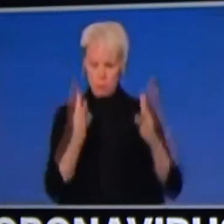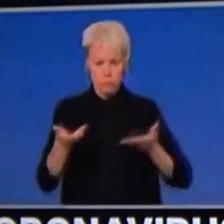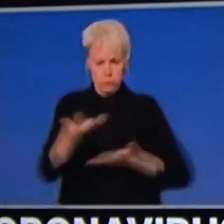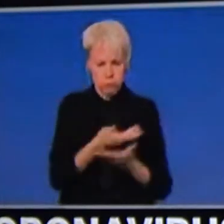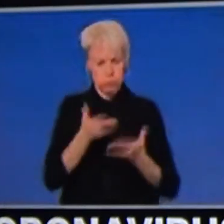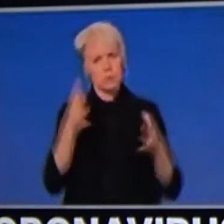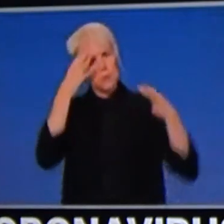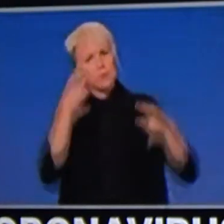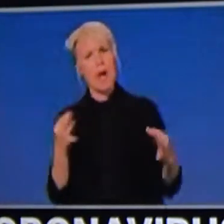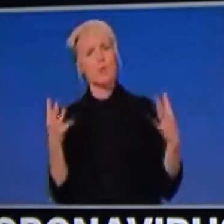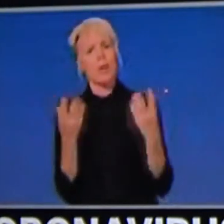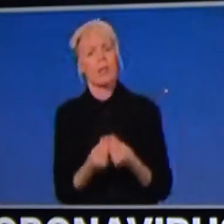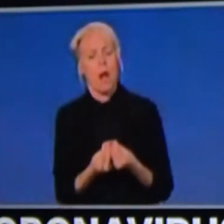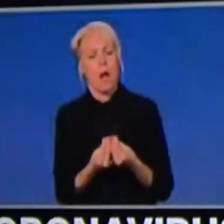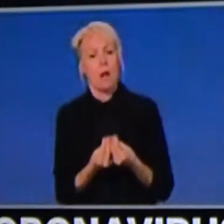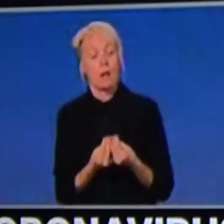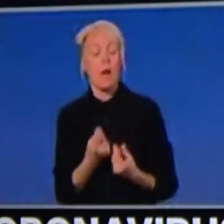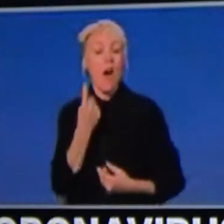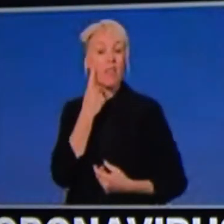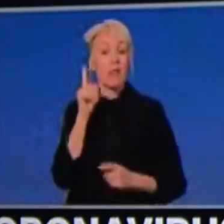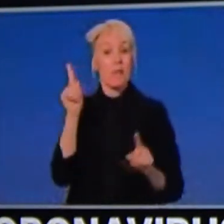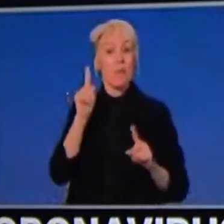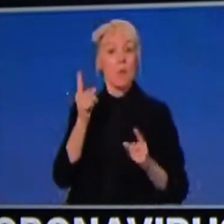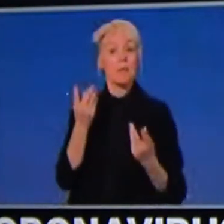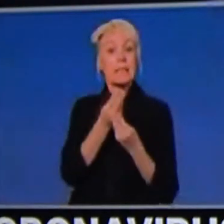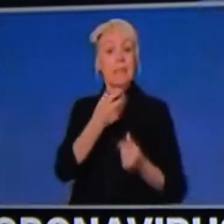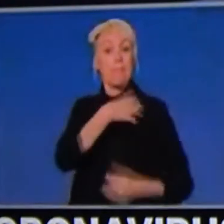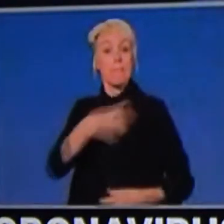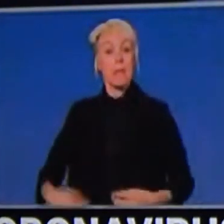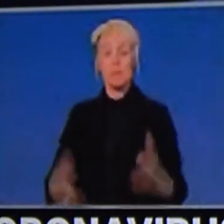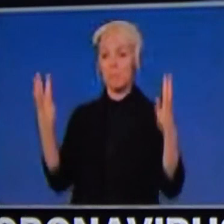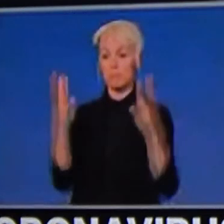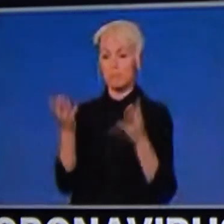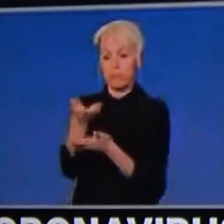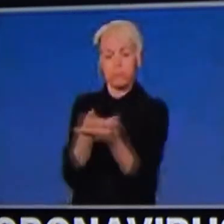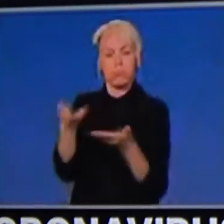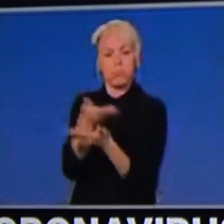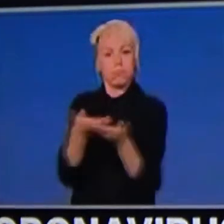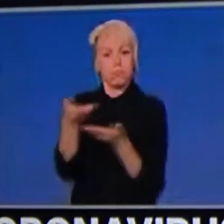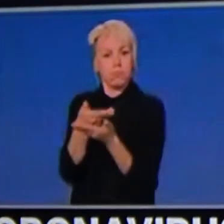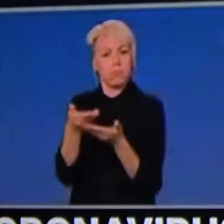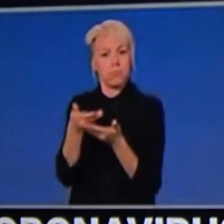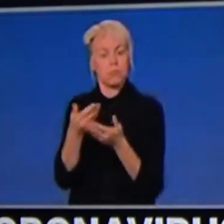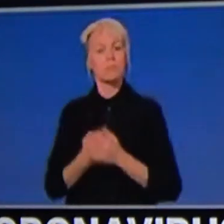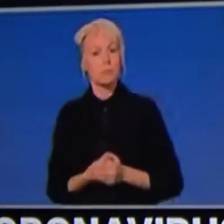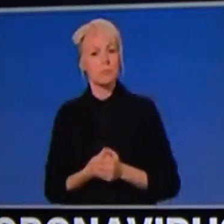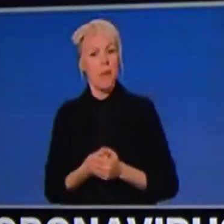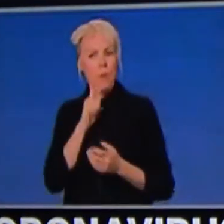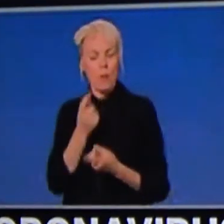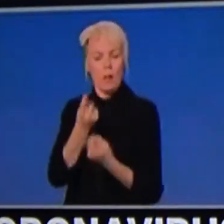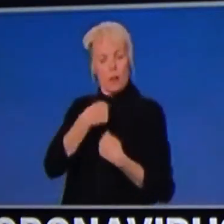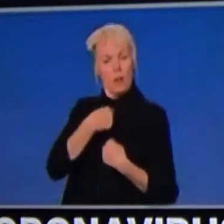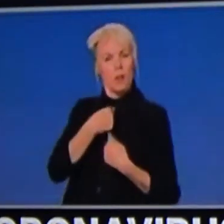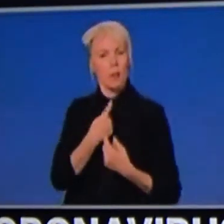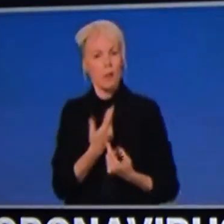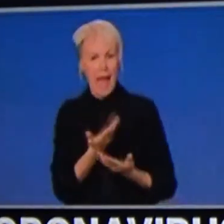are working on right now, I think they're meeting now, led by the Deputy Prime Minister, is how we can get some of these